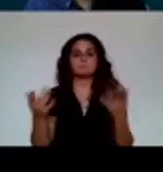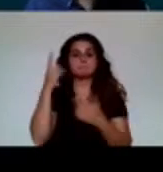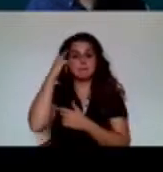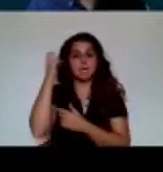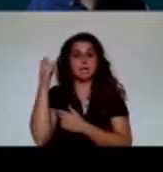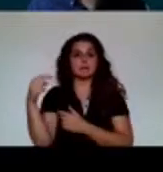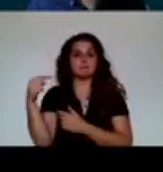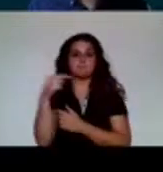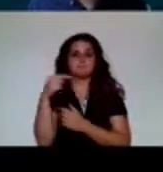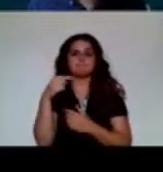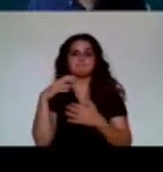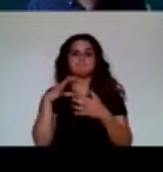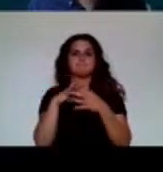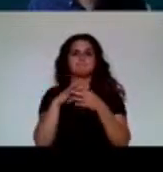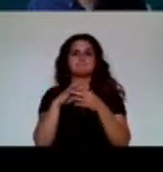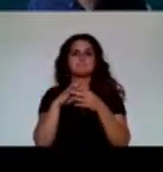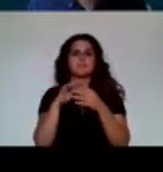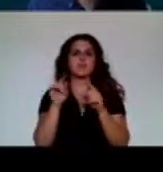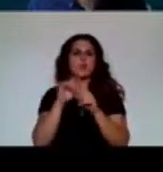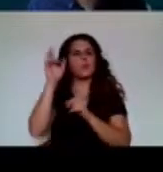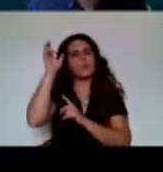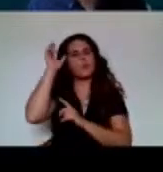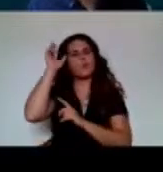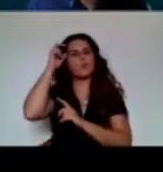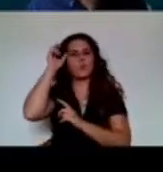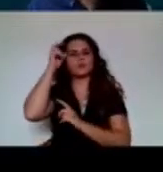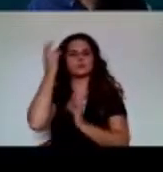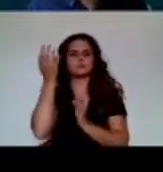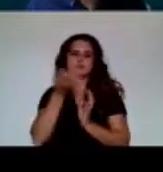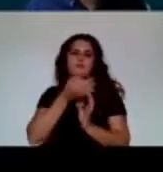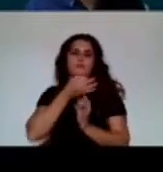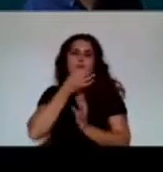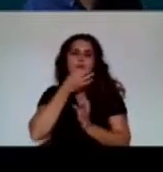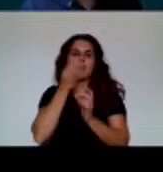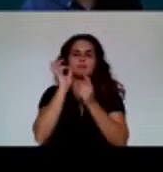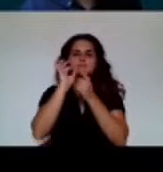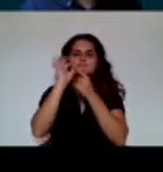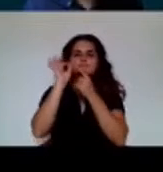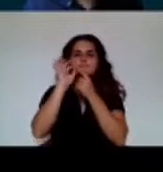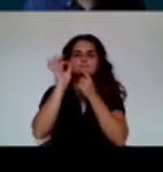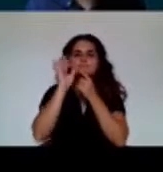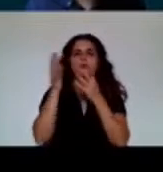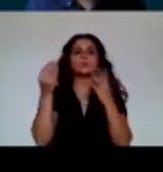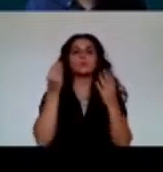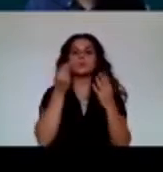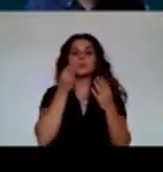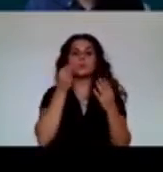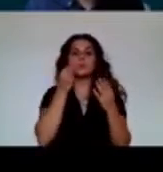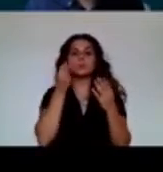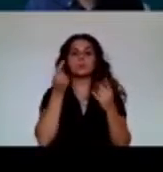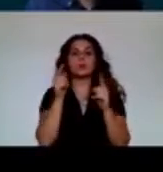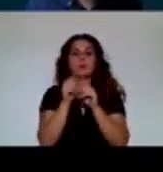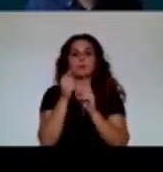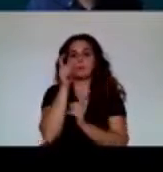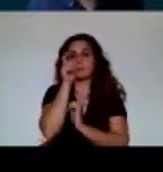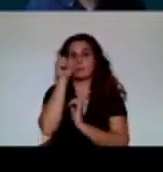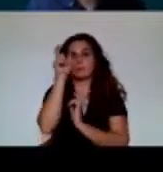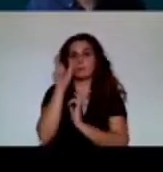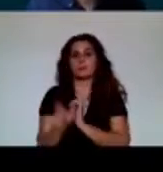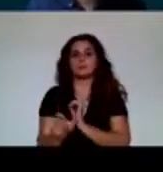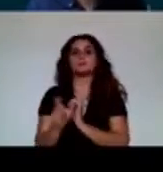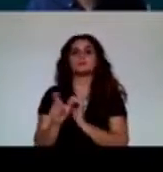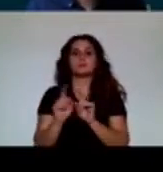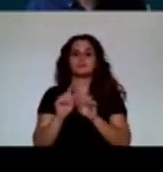is also a very broad concept that can be defined as a relatively individual, enduring,